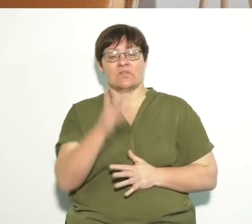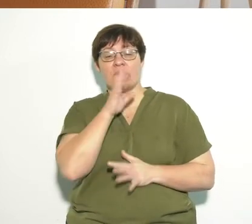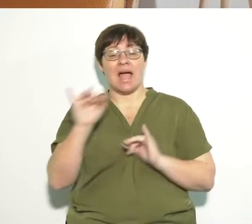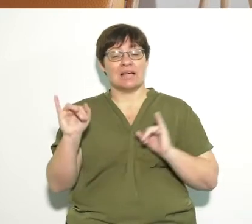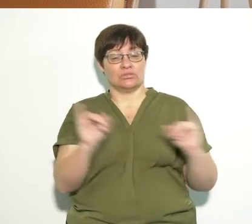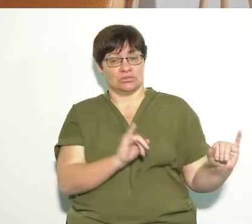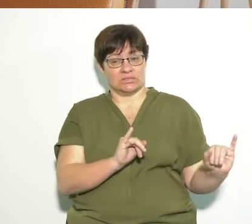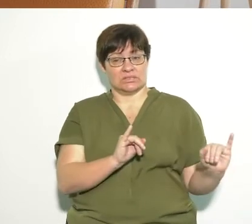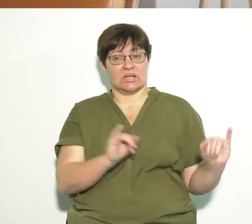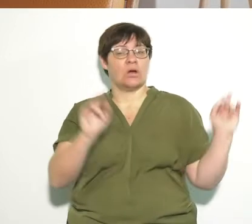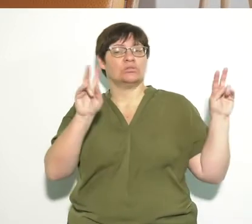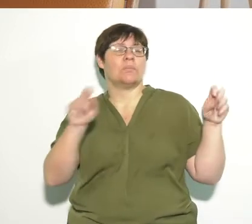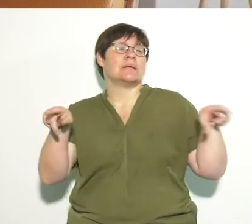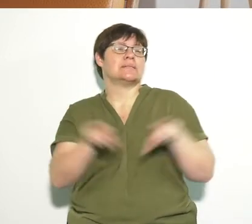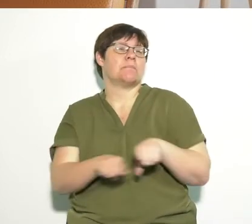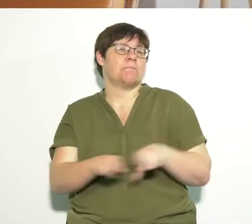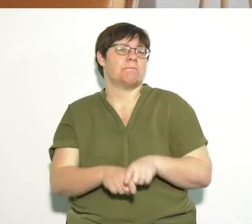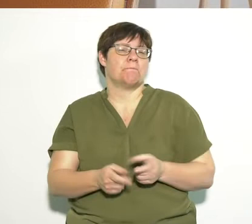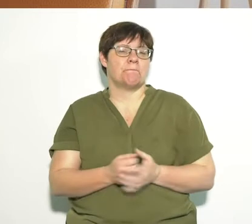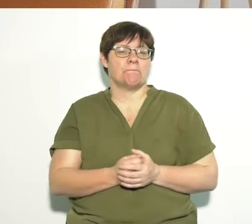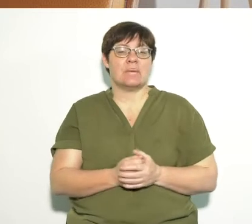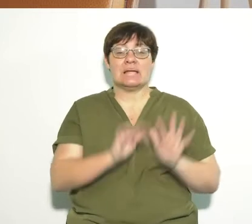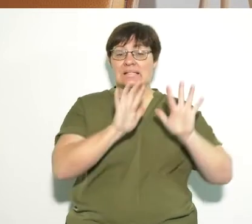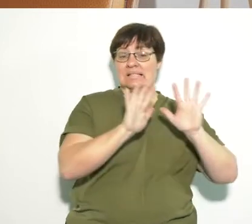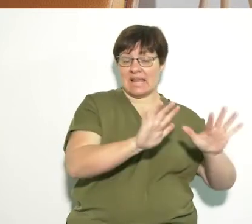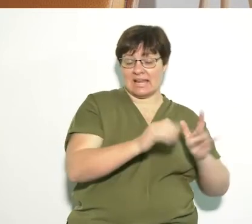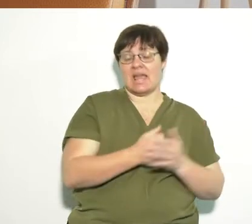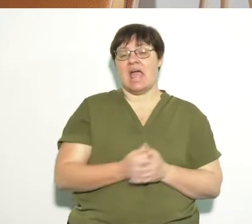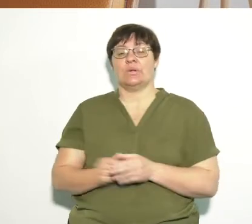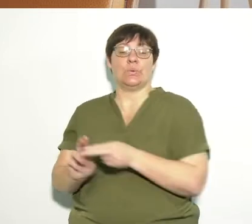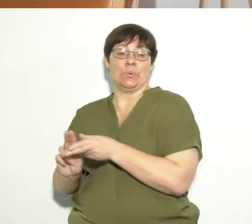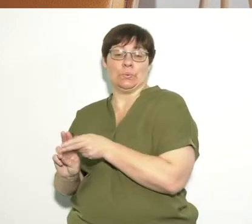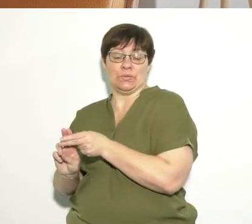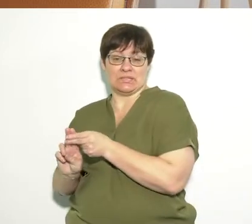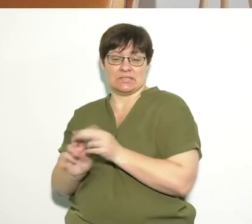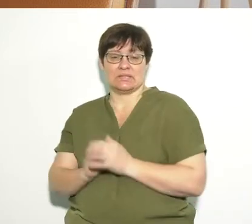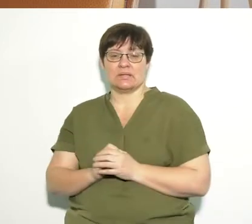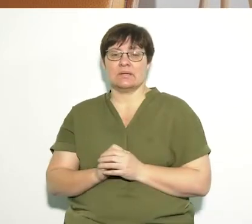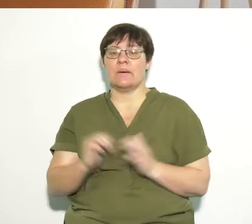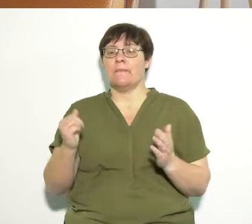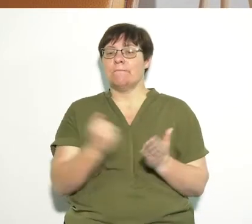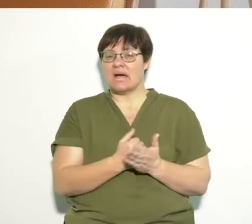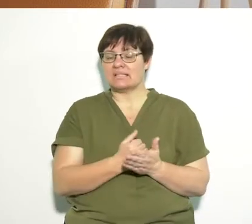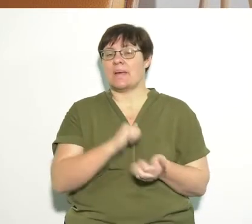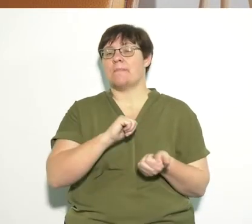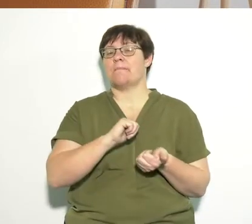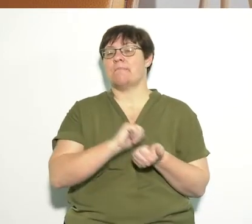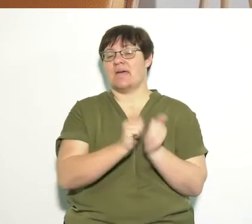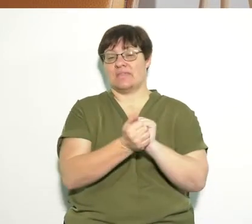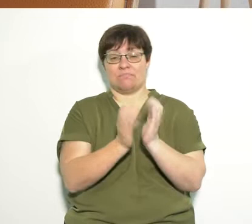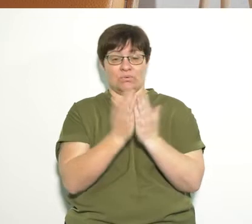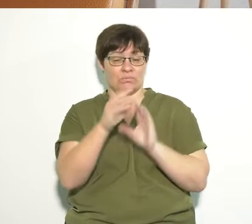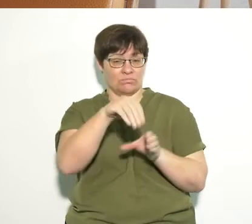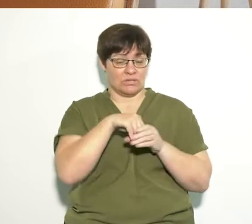when introducing a topic like tens and units, it's important to bring in the maths vocab.